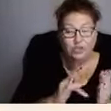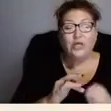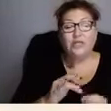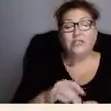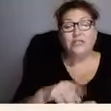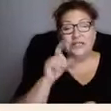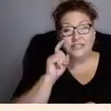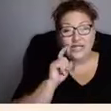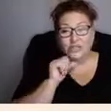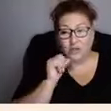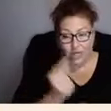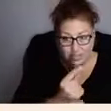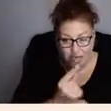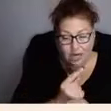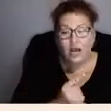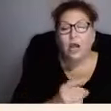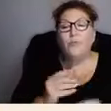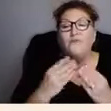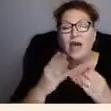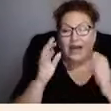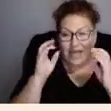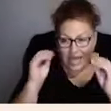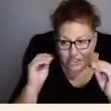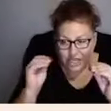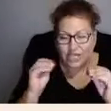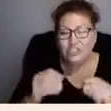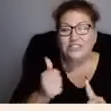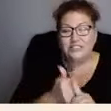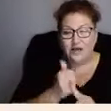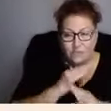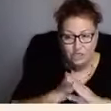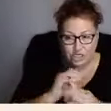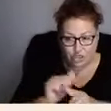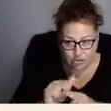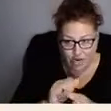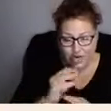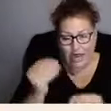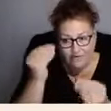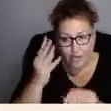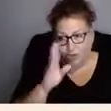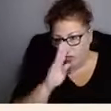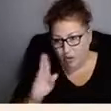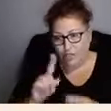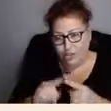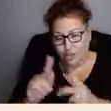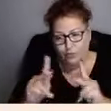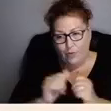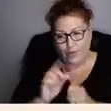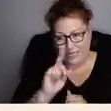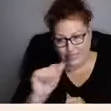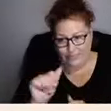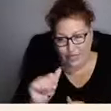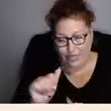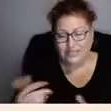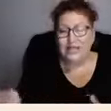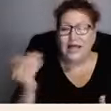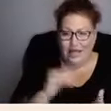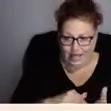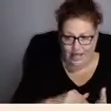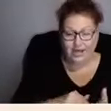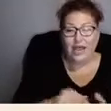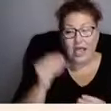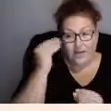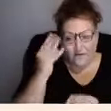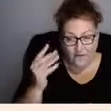education, self-protection training, and information directly to individuals with disabilities. Again, information